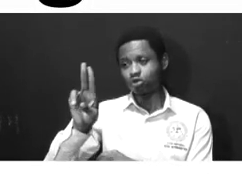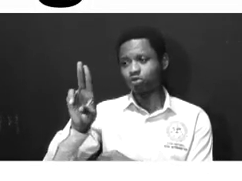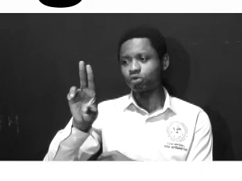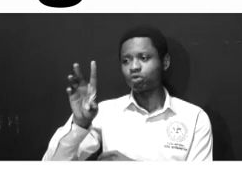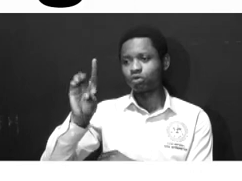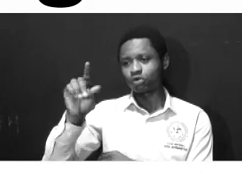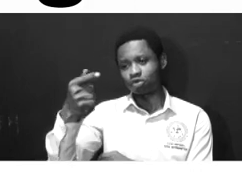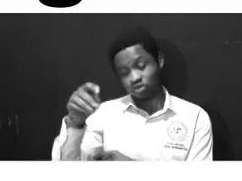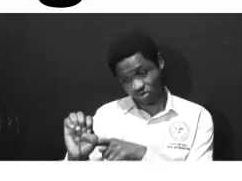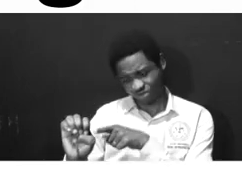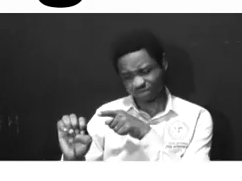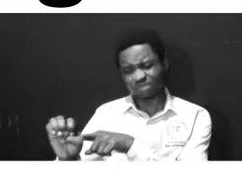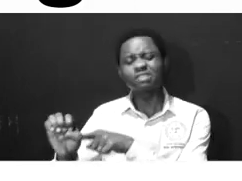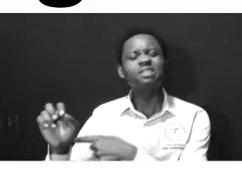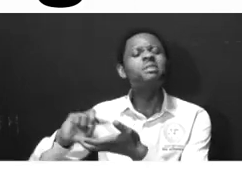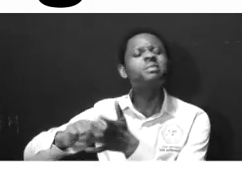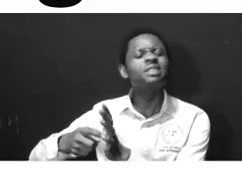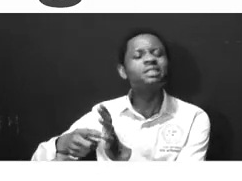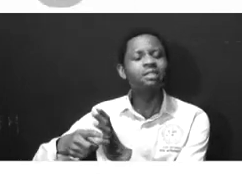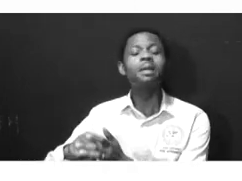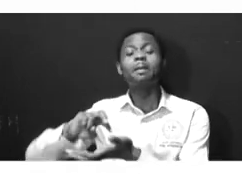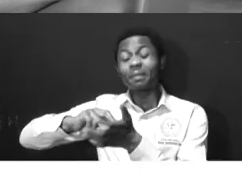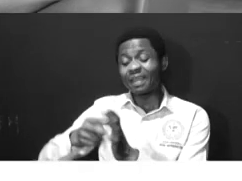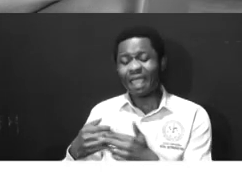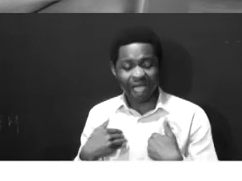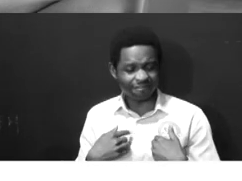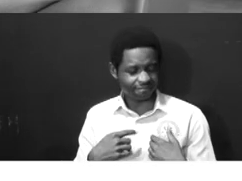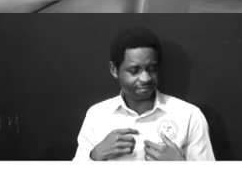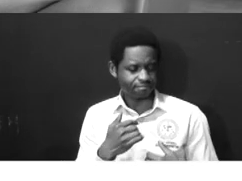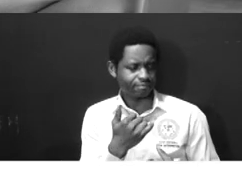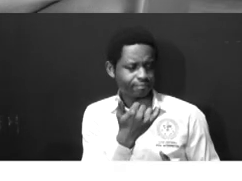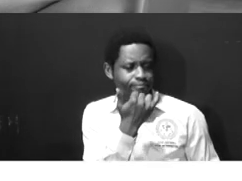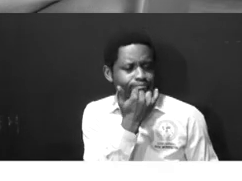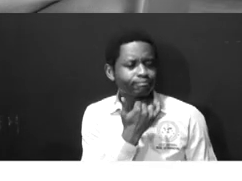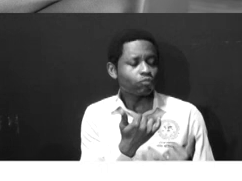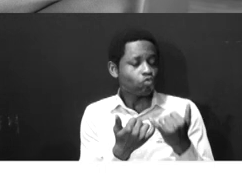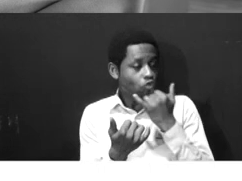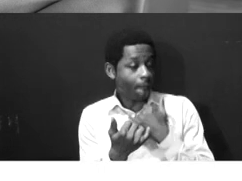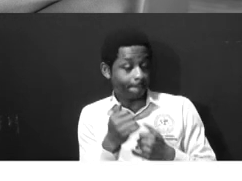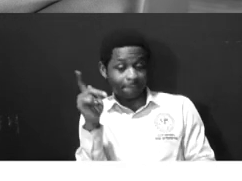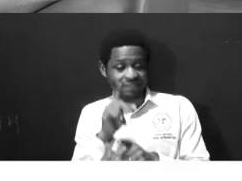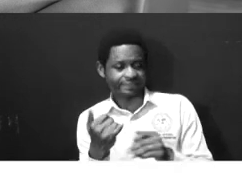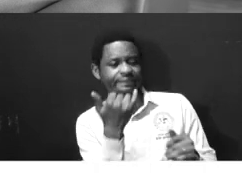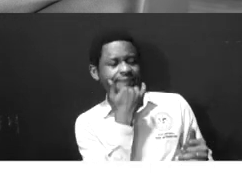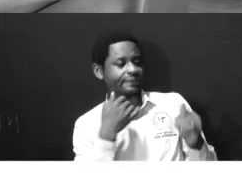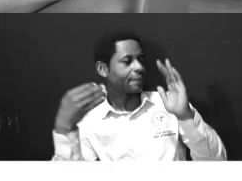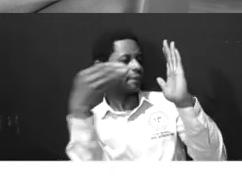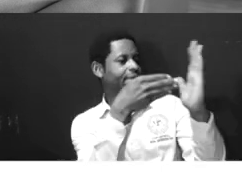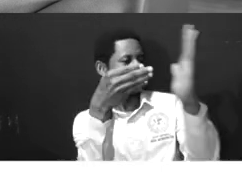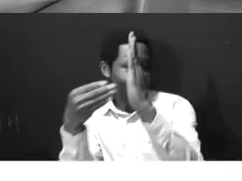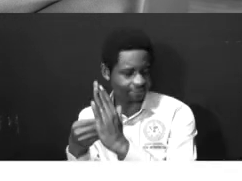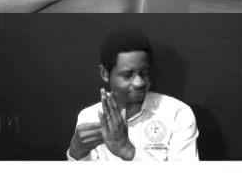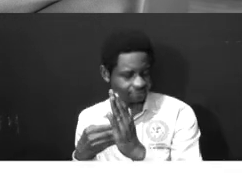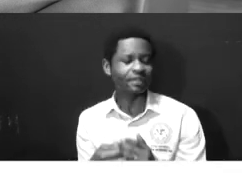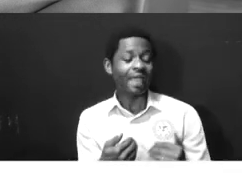another because of an actual or perceived wrong. Na che se obi boni bi awaye on oda so akuramu